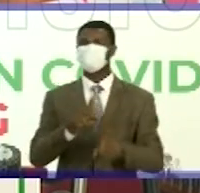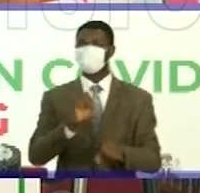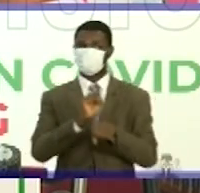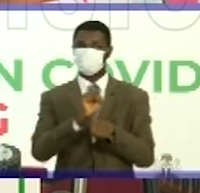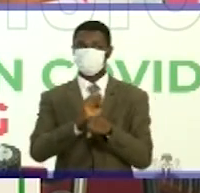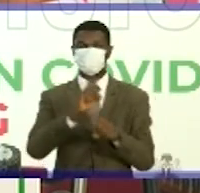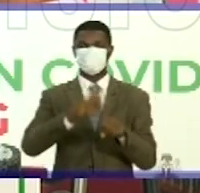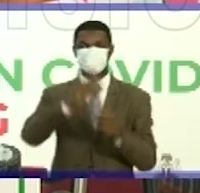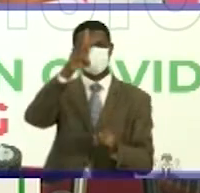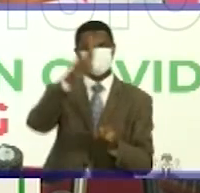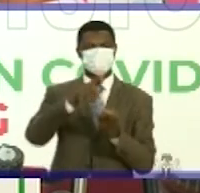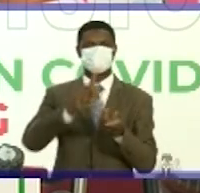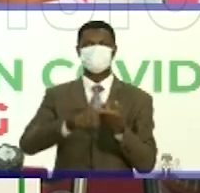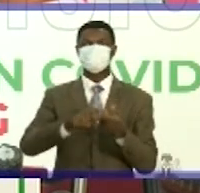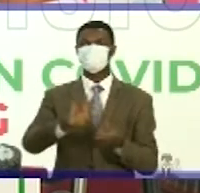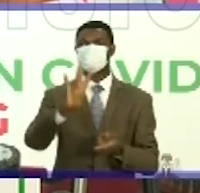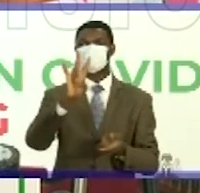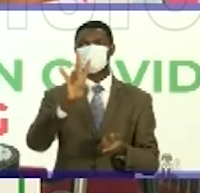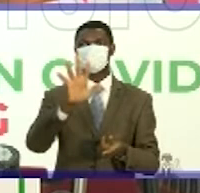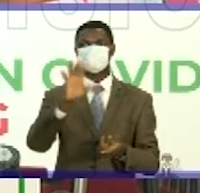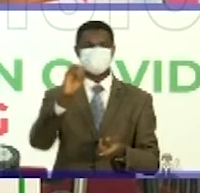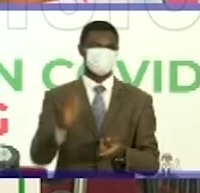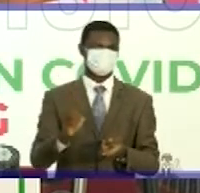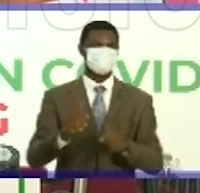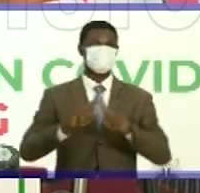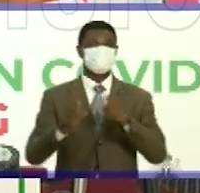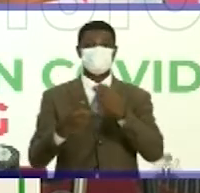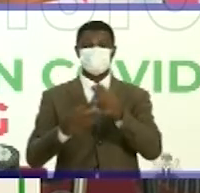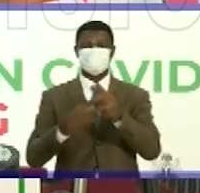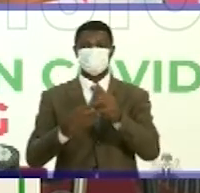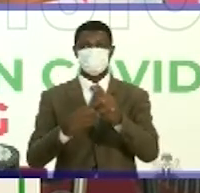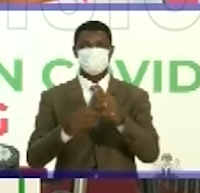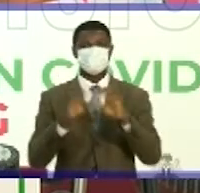less. But banking operations shall continue as usual.